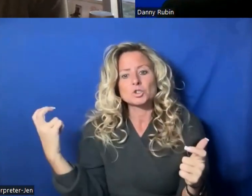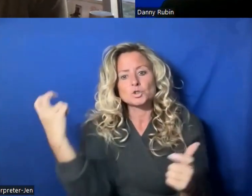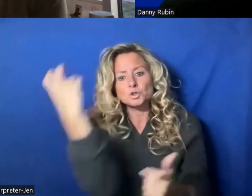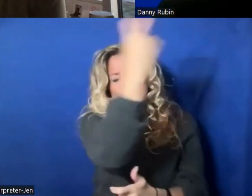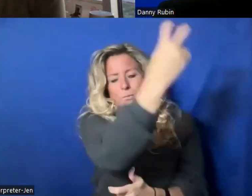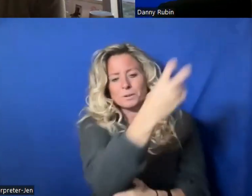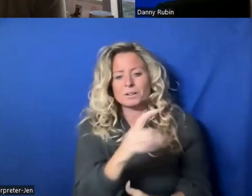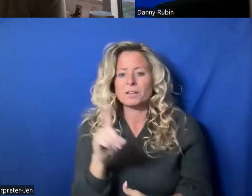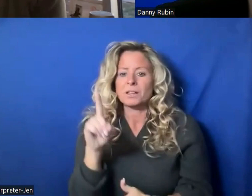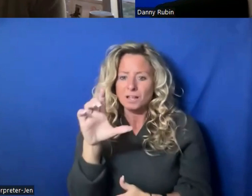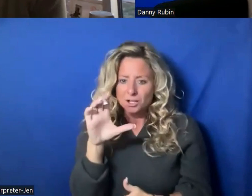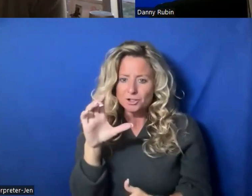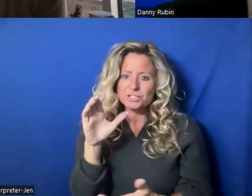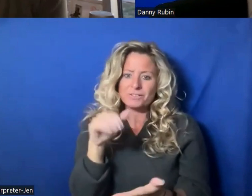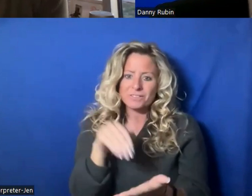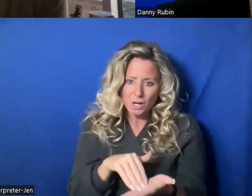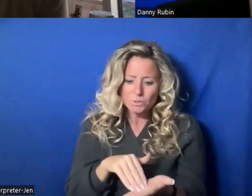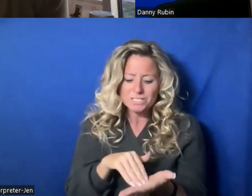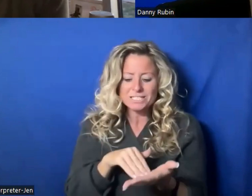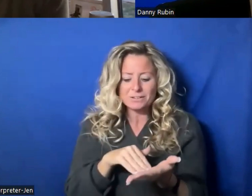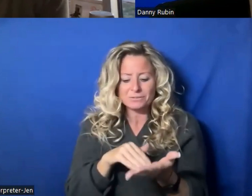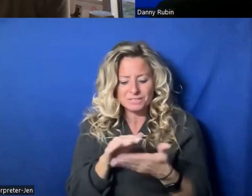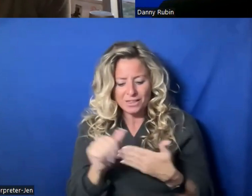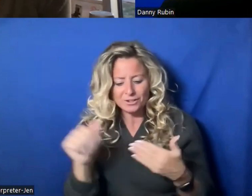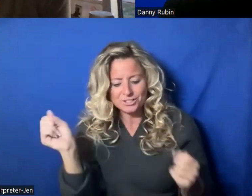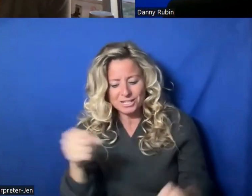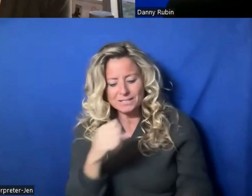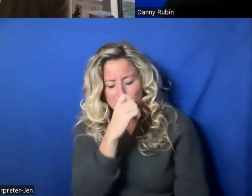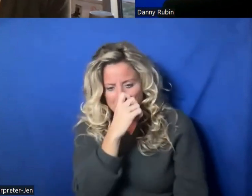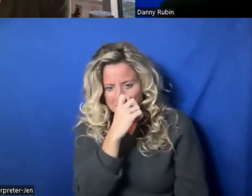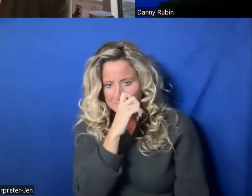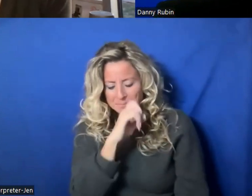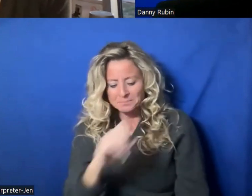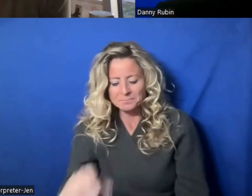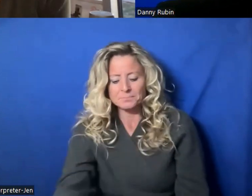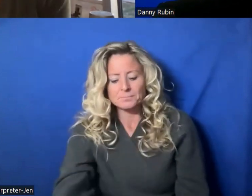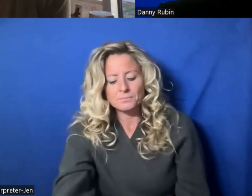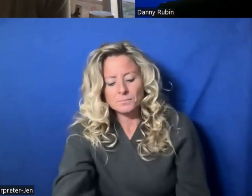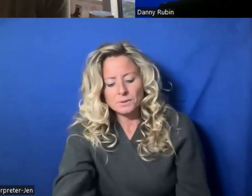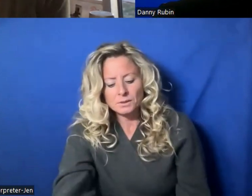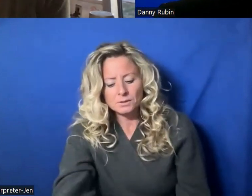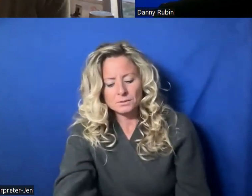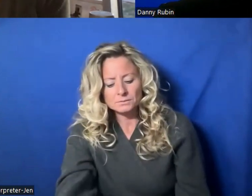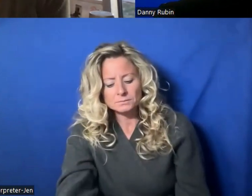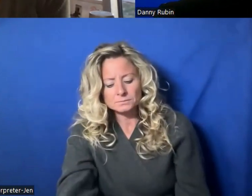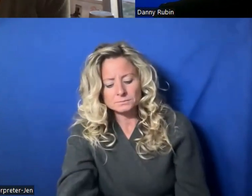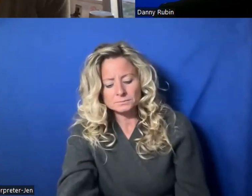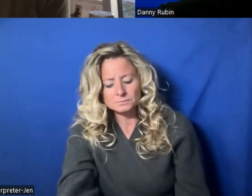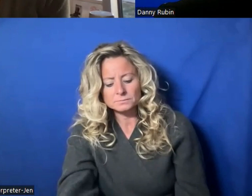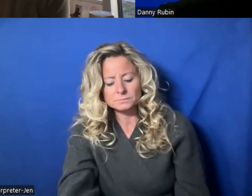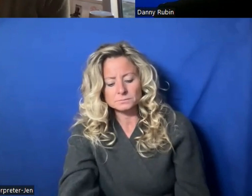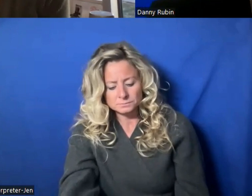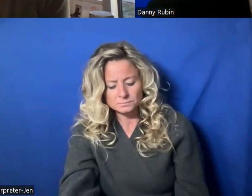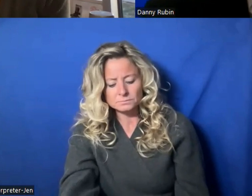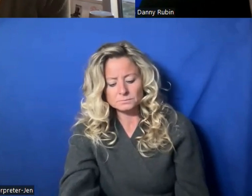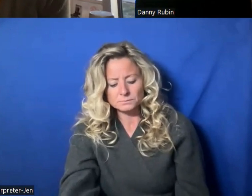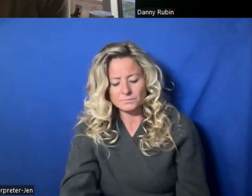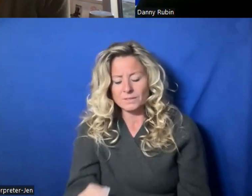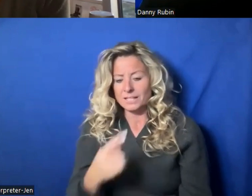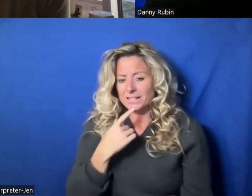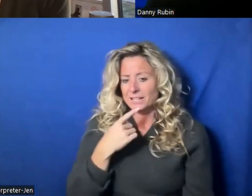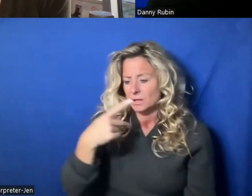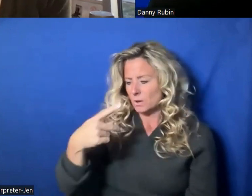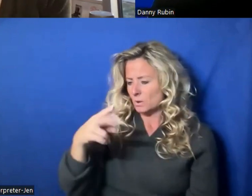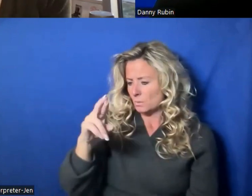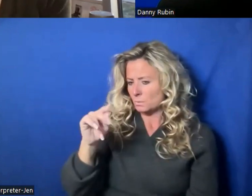Hundreds of thousands of dollars. oh Yep. my gosh. Um, so we have a question here from, I want to say also, they said, hello, Portola High